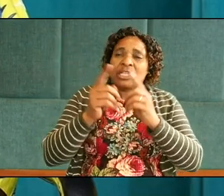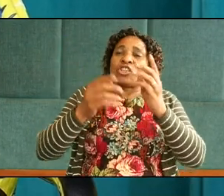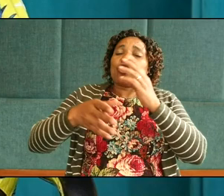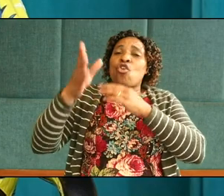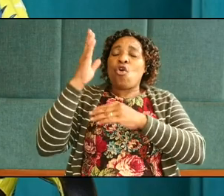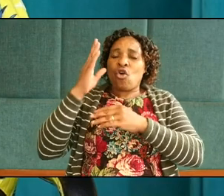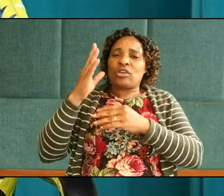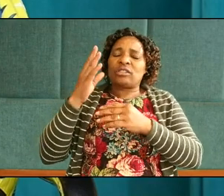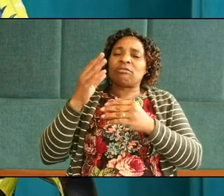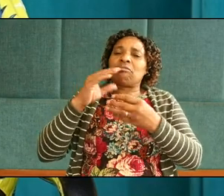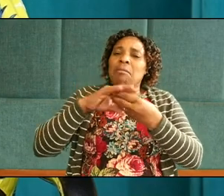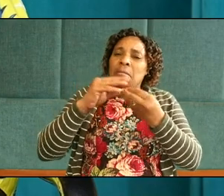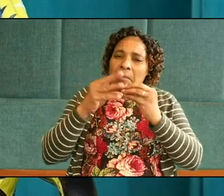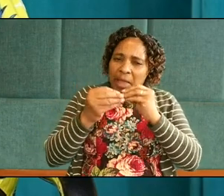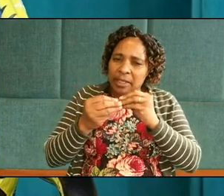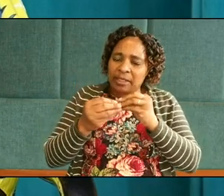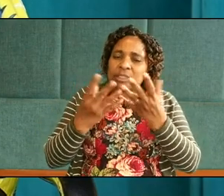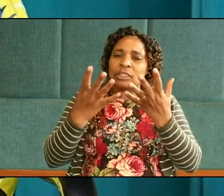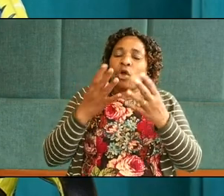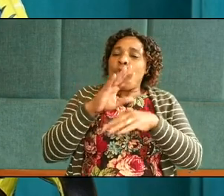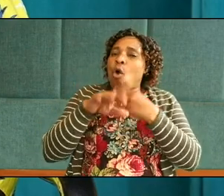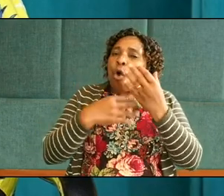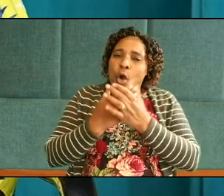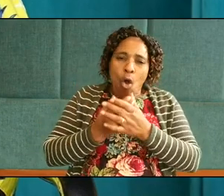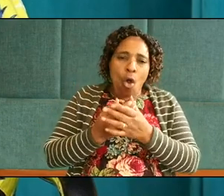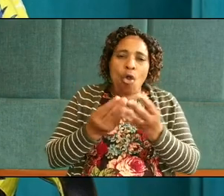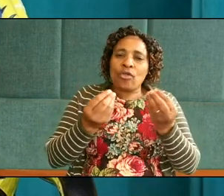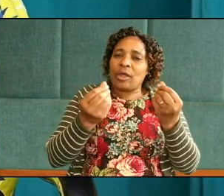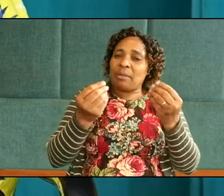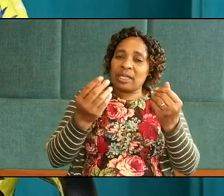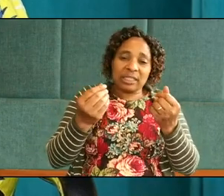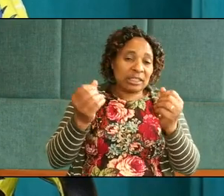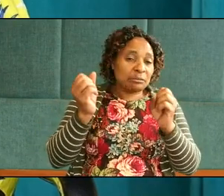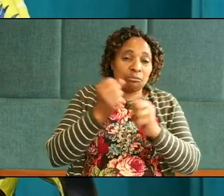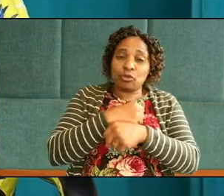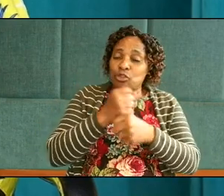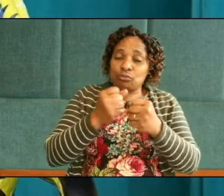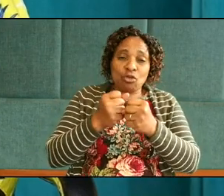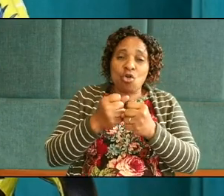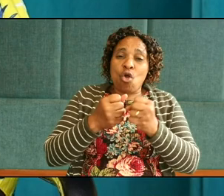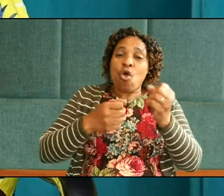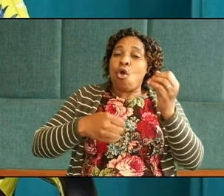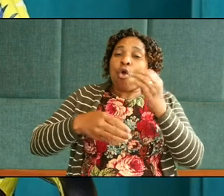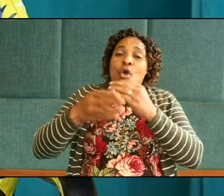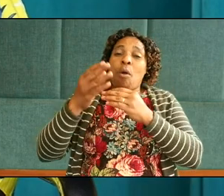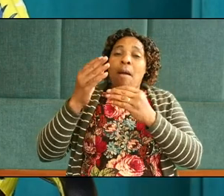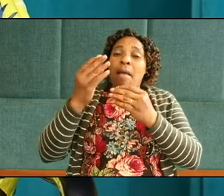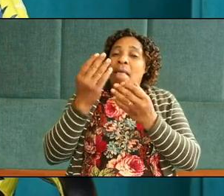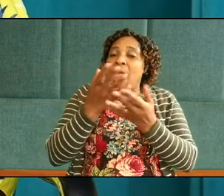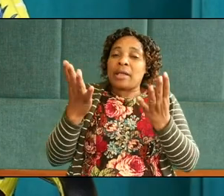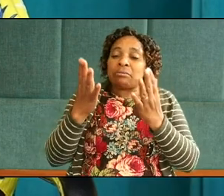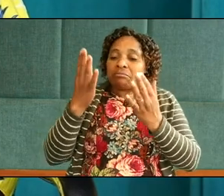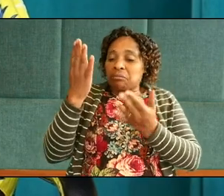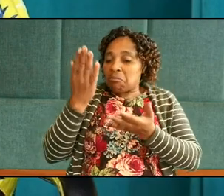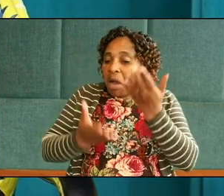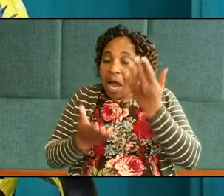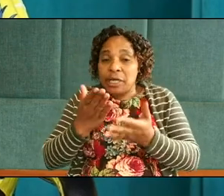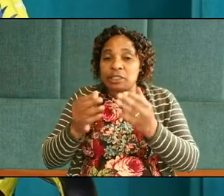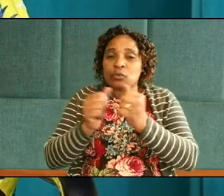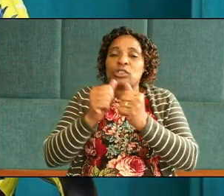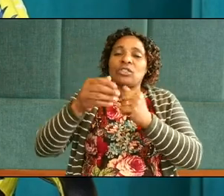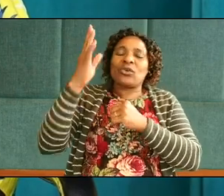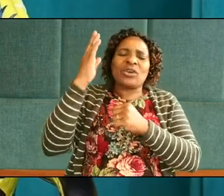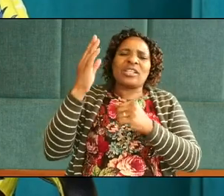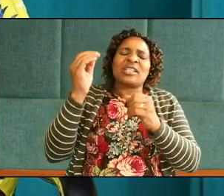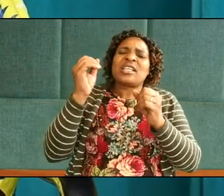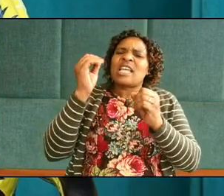richest currency, and that's gold. And there's no currency that can match it. You can choose $1 billion to buy gold.